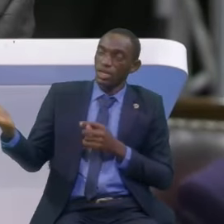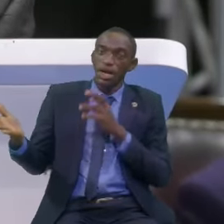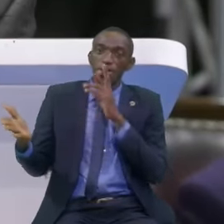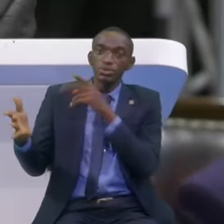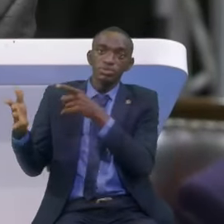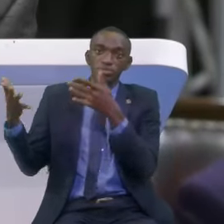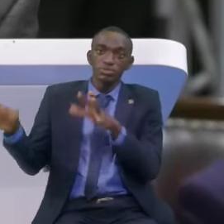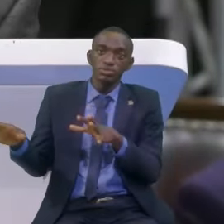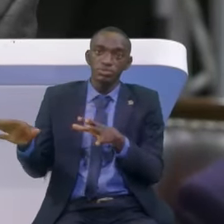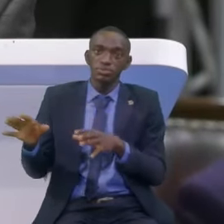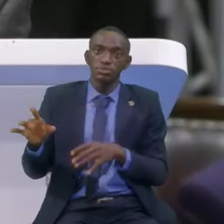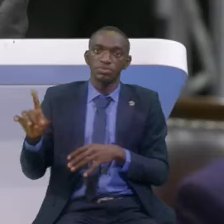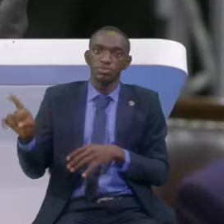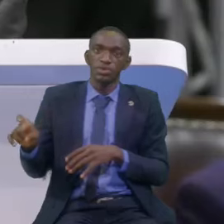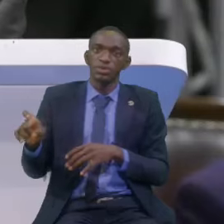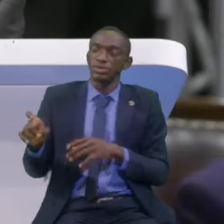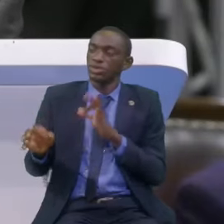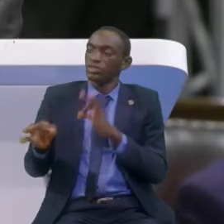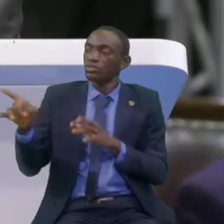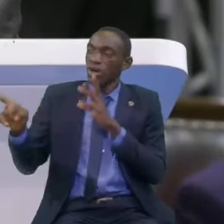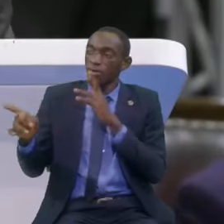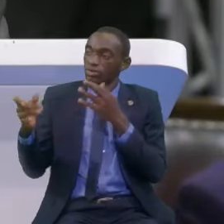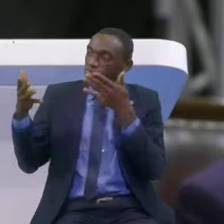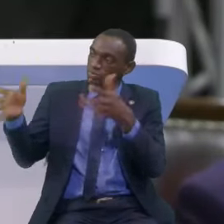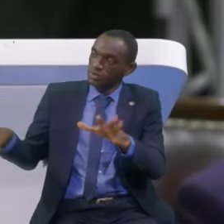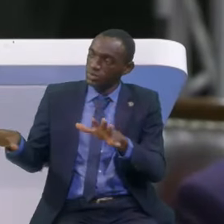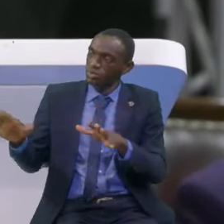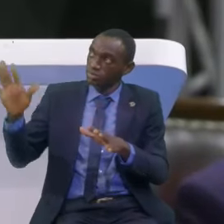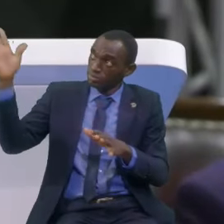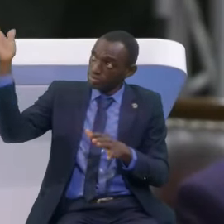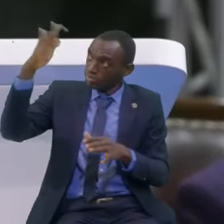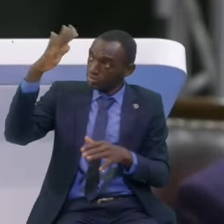If you are true, please, can I see your flag or your hand waved?